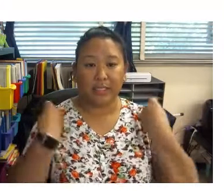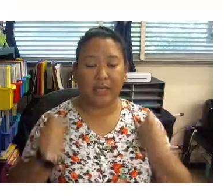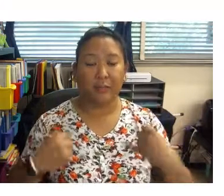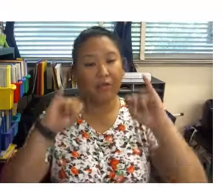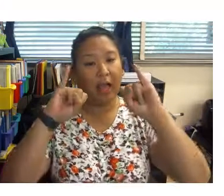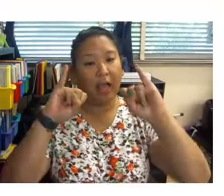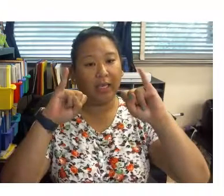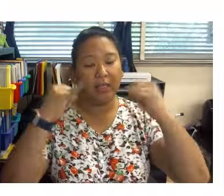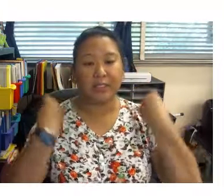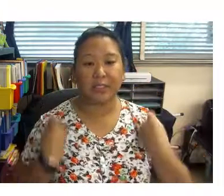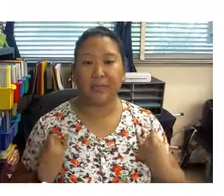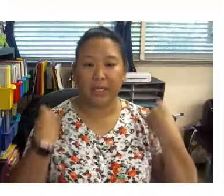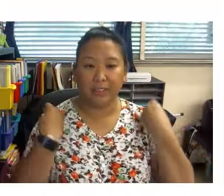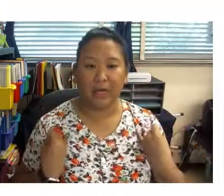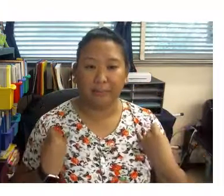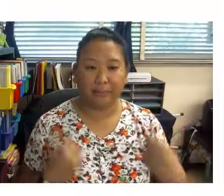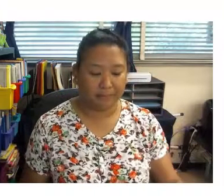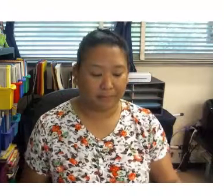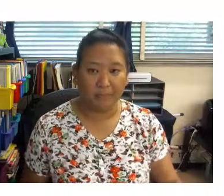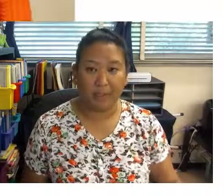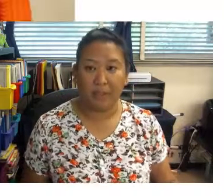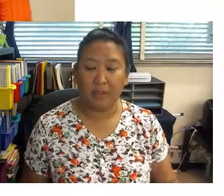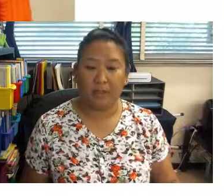spaghetti strap with eyes, spaghetti strap,